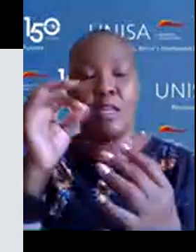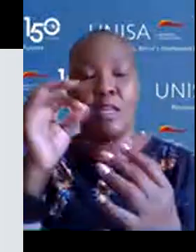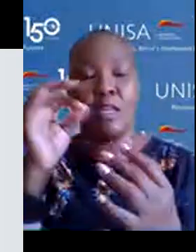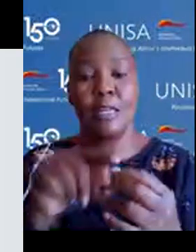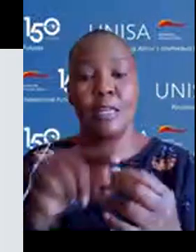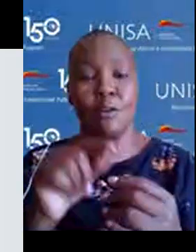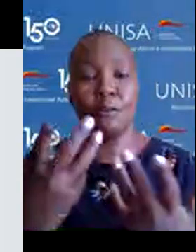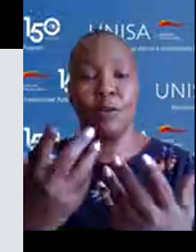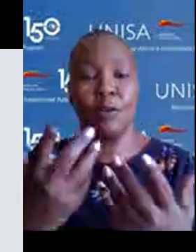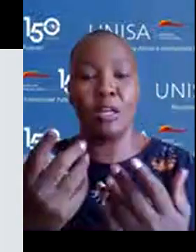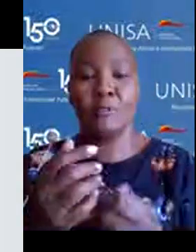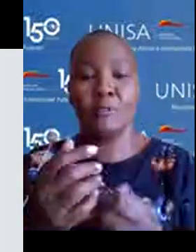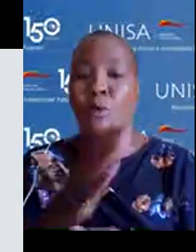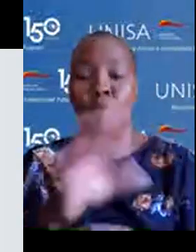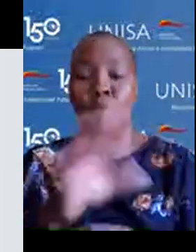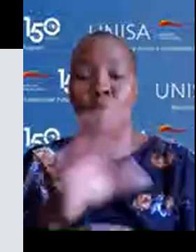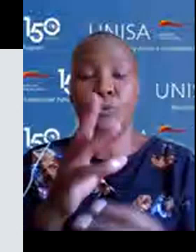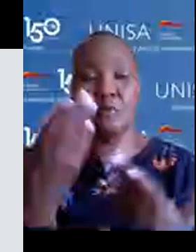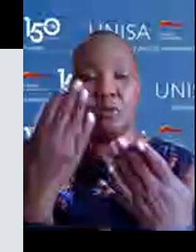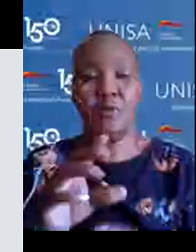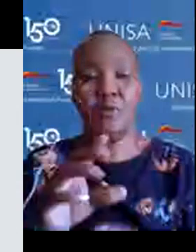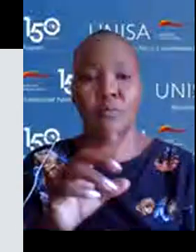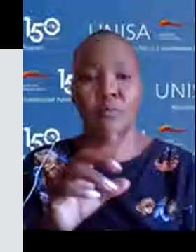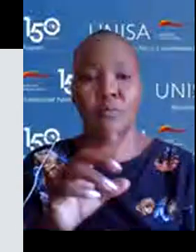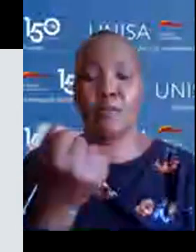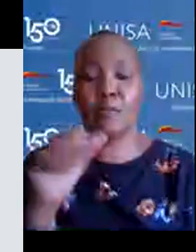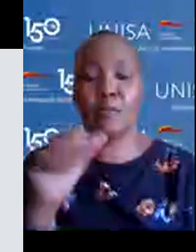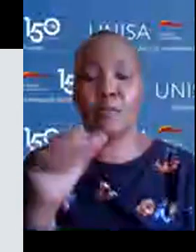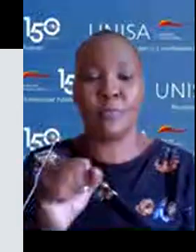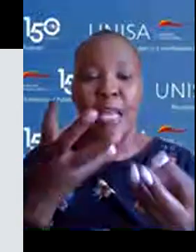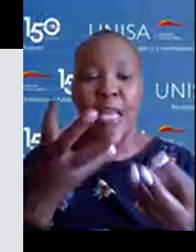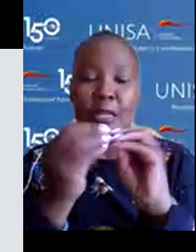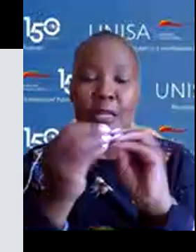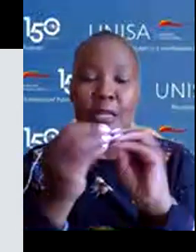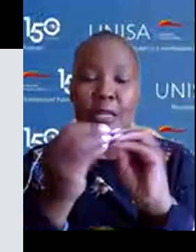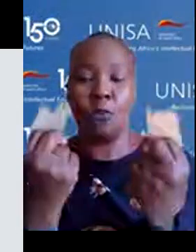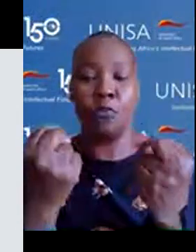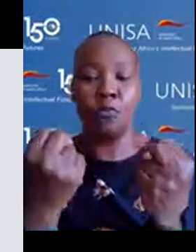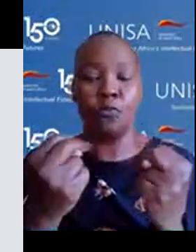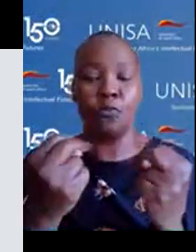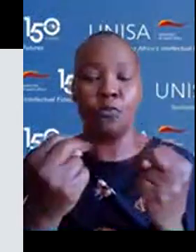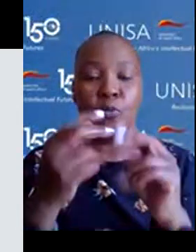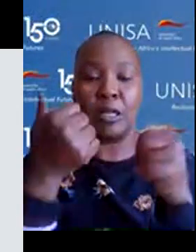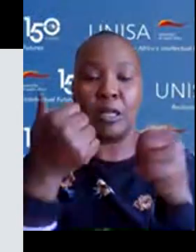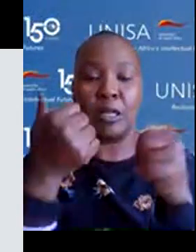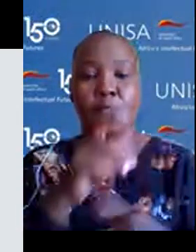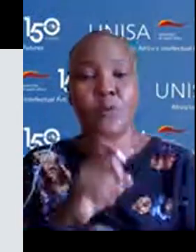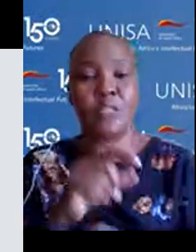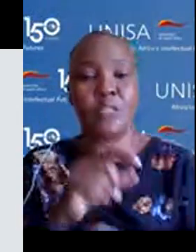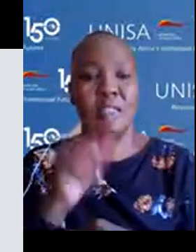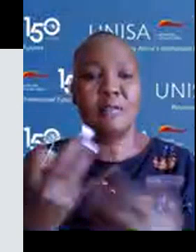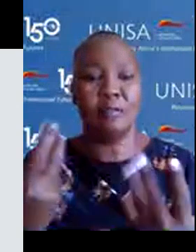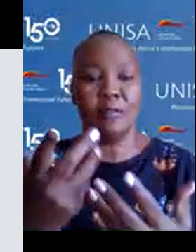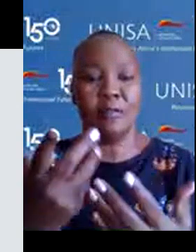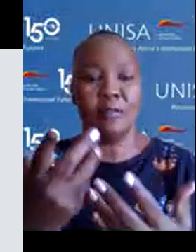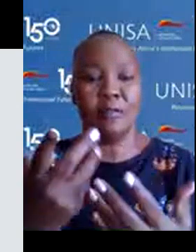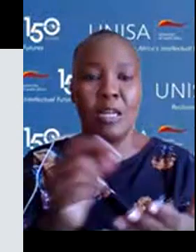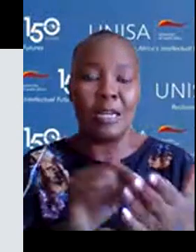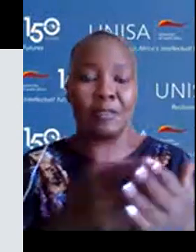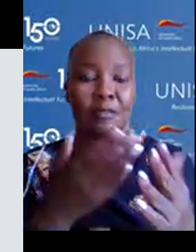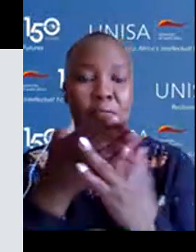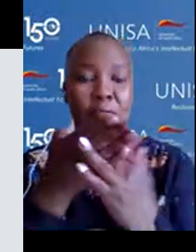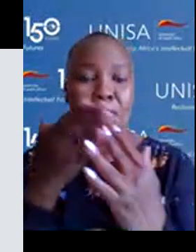UNISA student, you select no, then you will have to create a new account. So you will then use this box over here to log in with the account